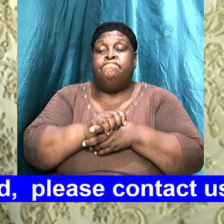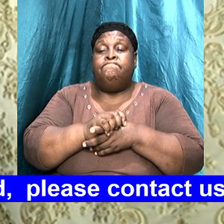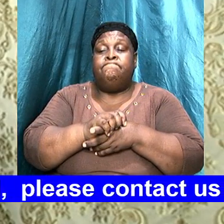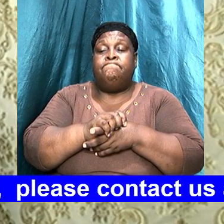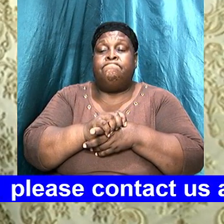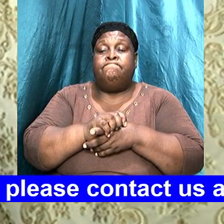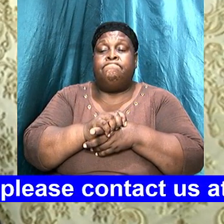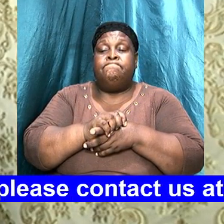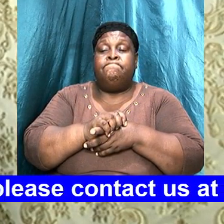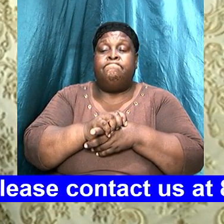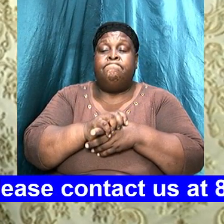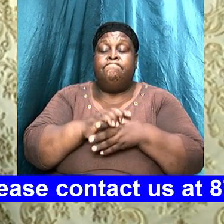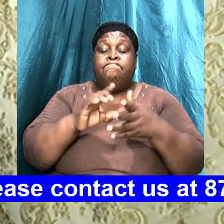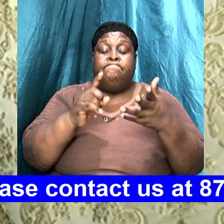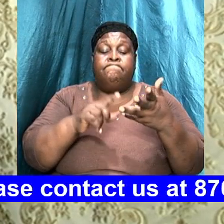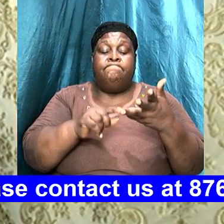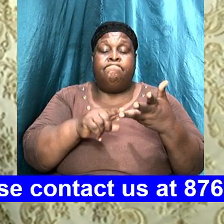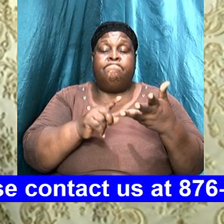two